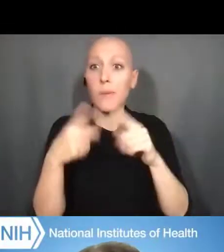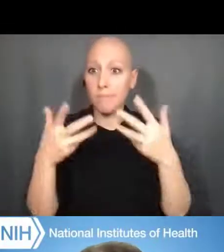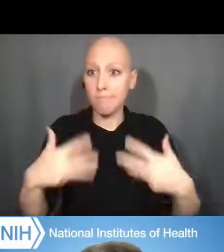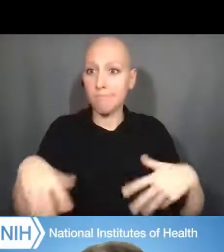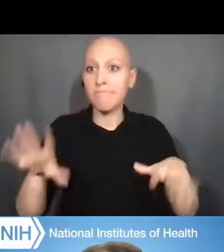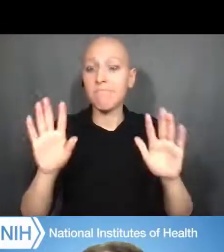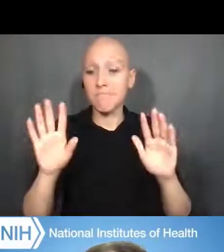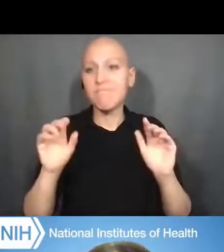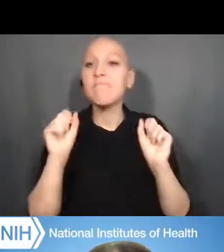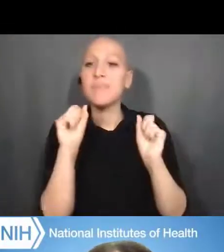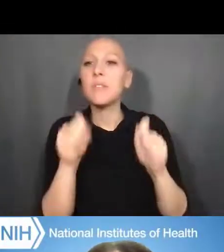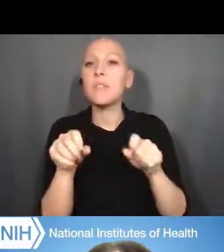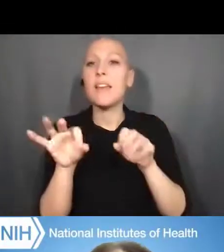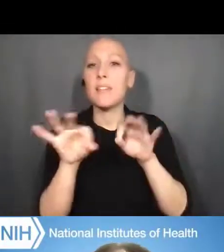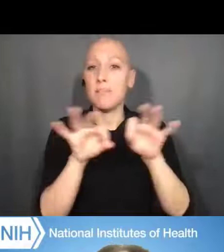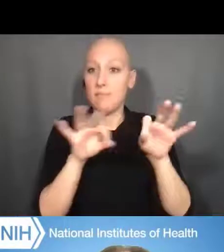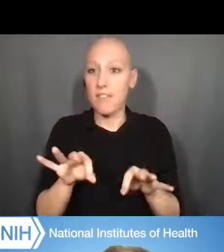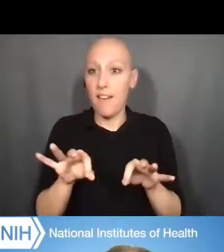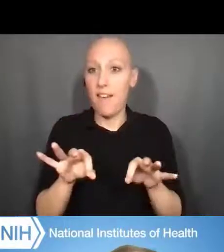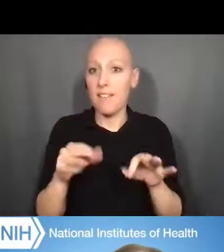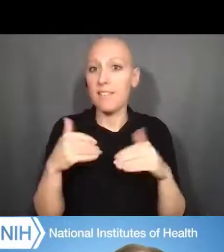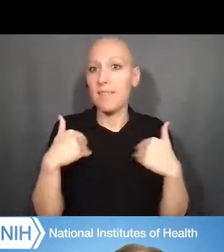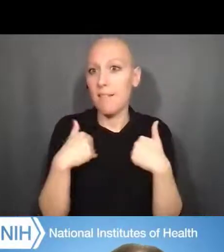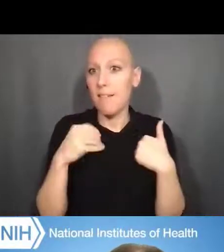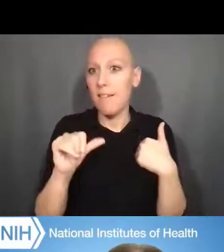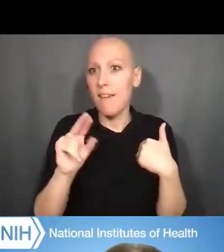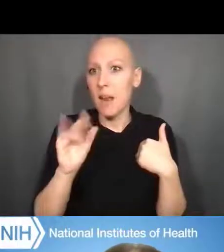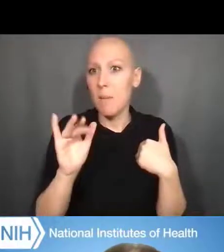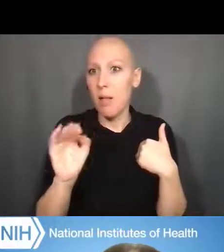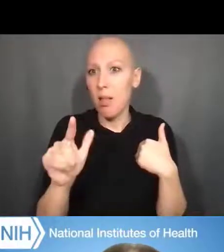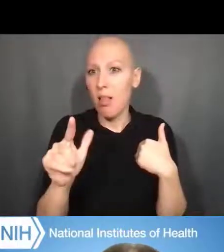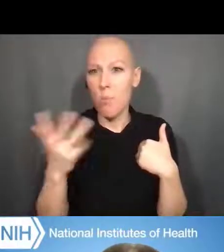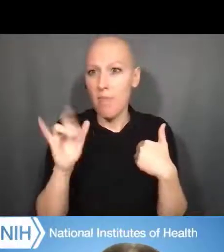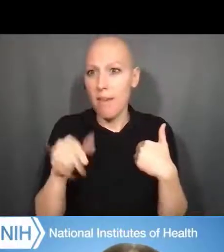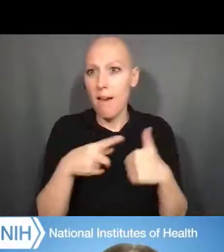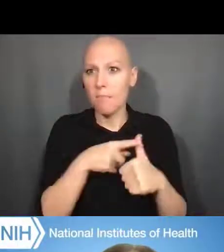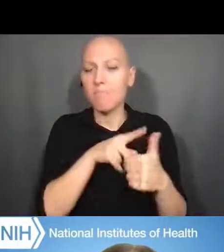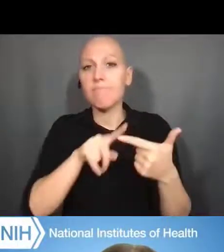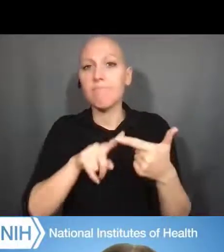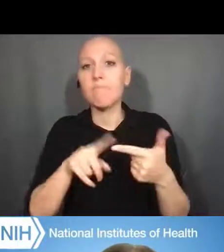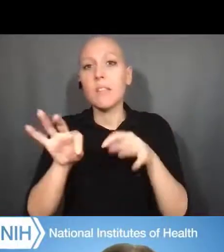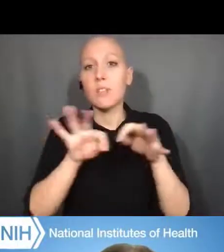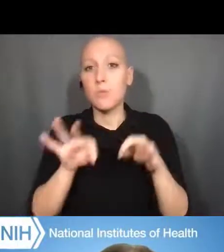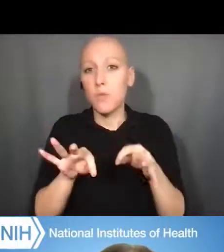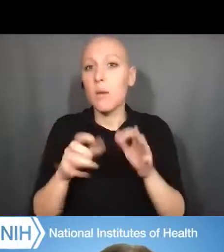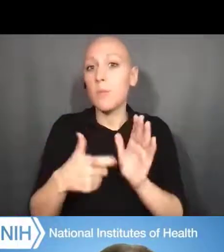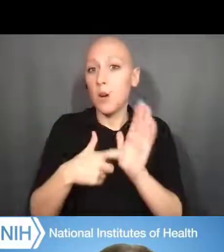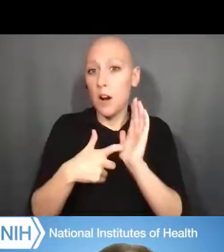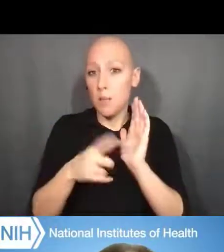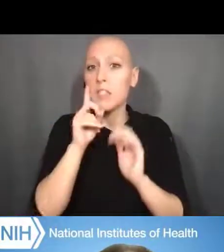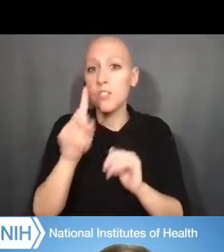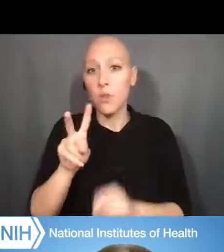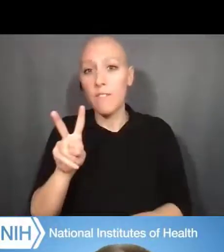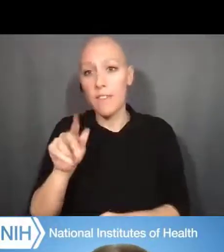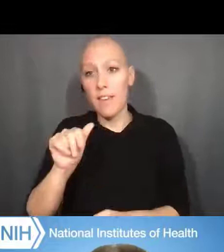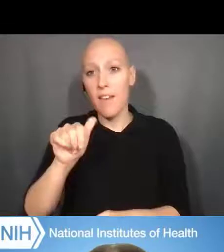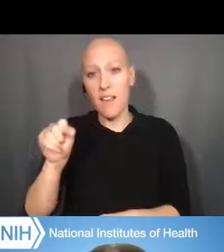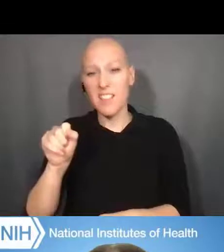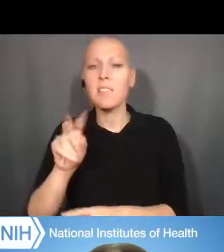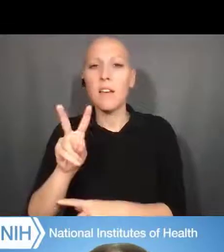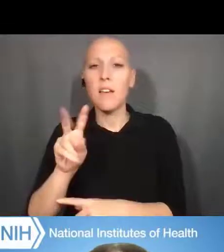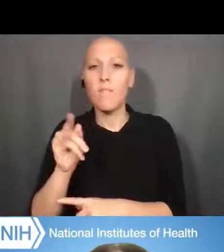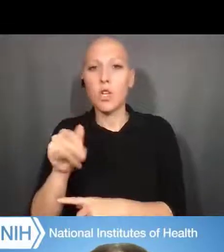able to define animal. You should be able to describe the requirements of the Vertebrate Animals Section, also known